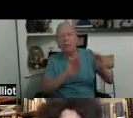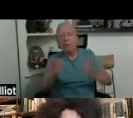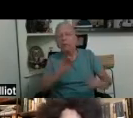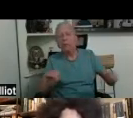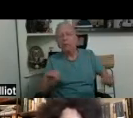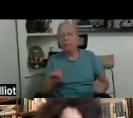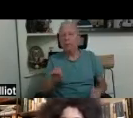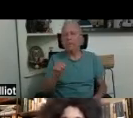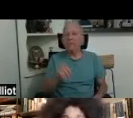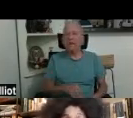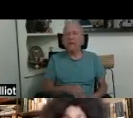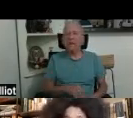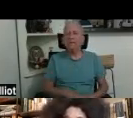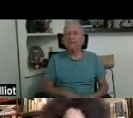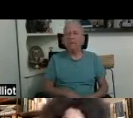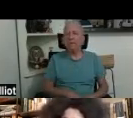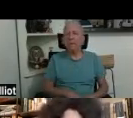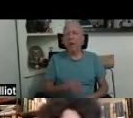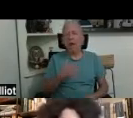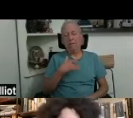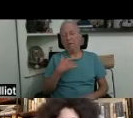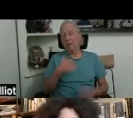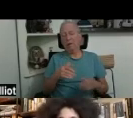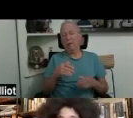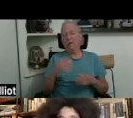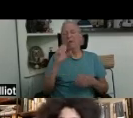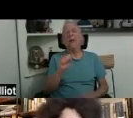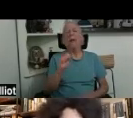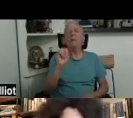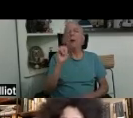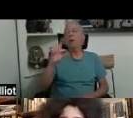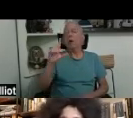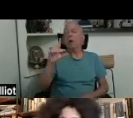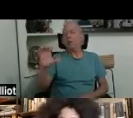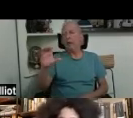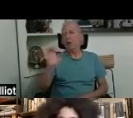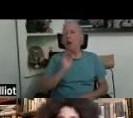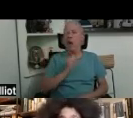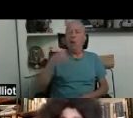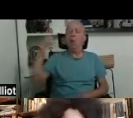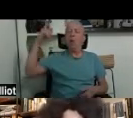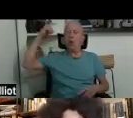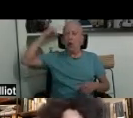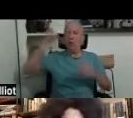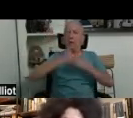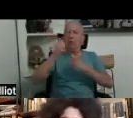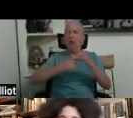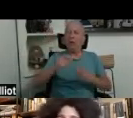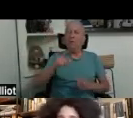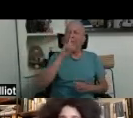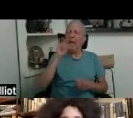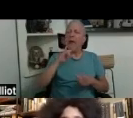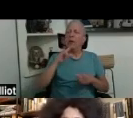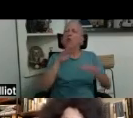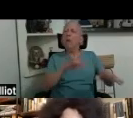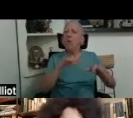think that the Sustainable Economies Law Center's governance structure, I see it as a river,